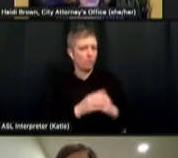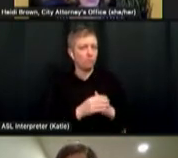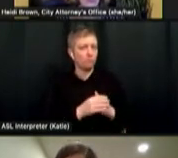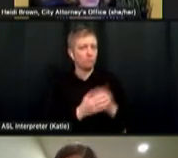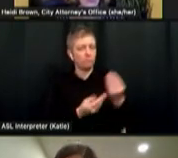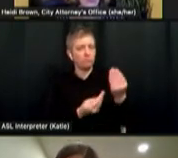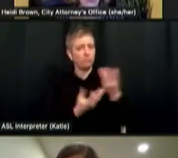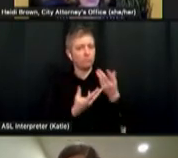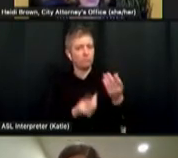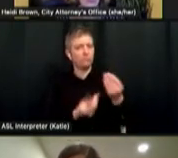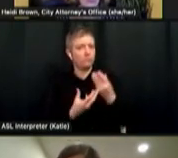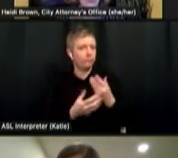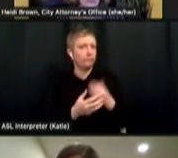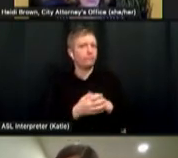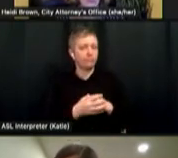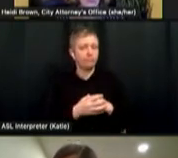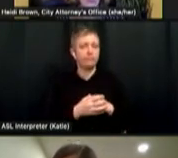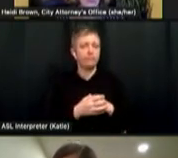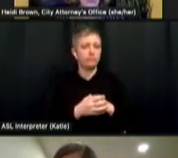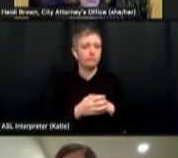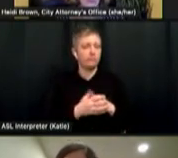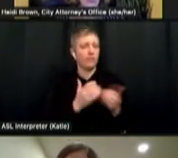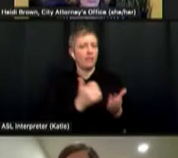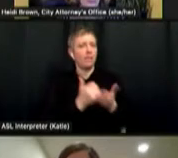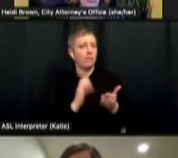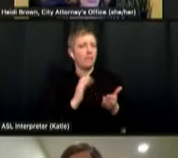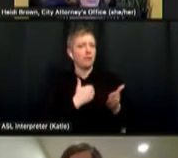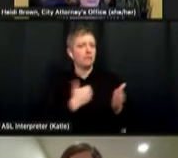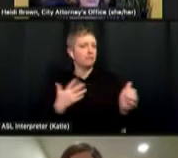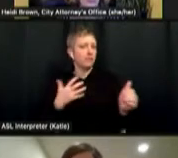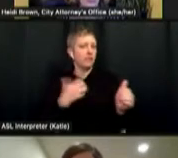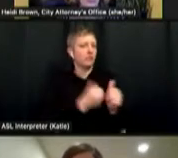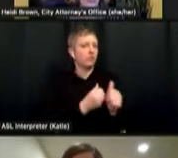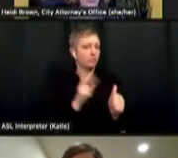speed. But I always take and